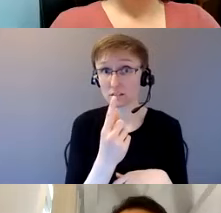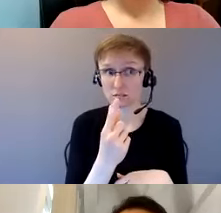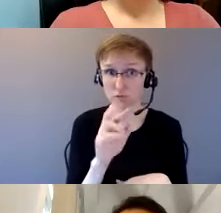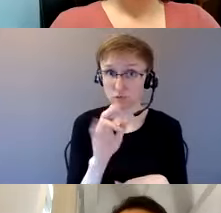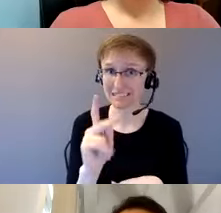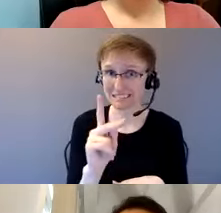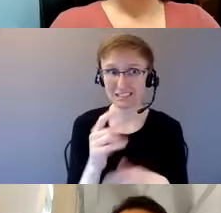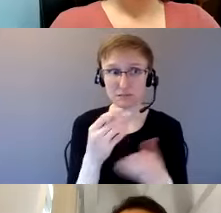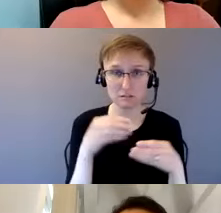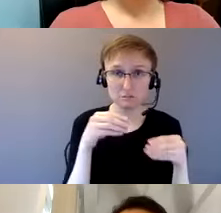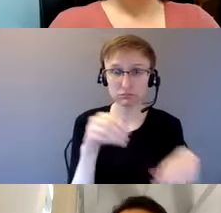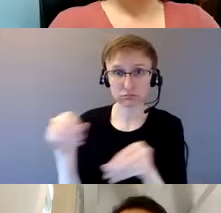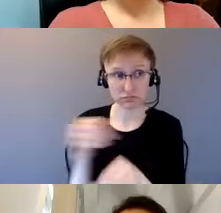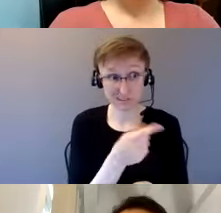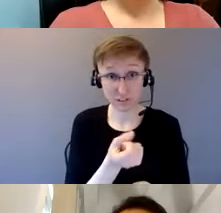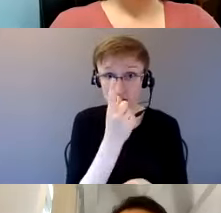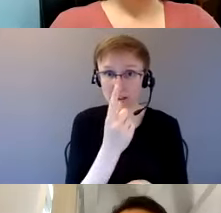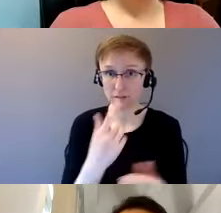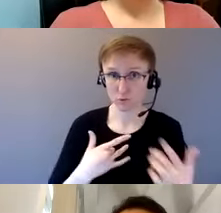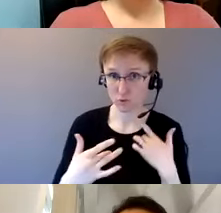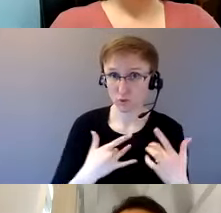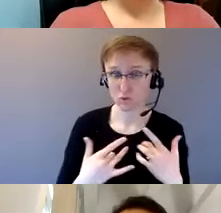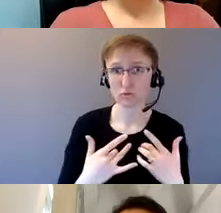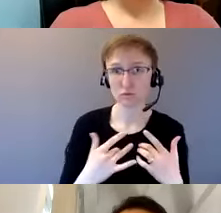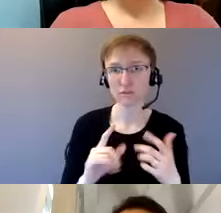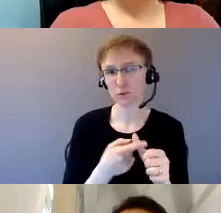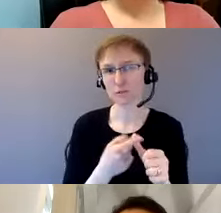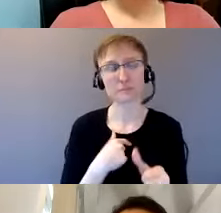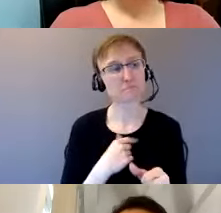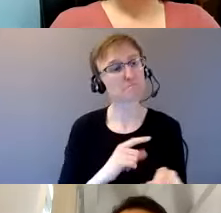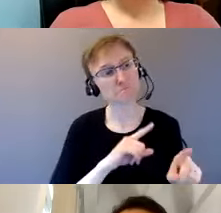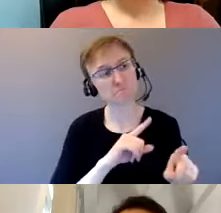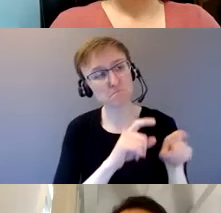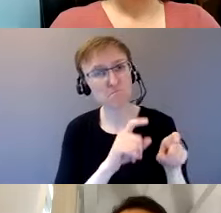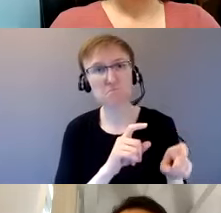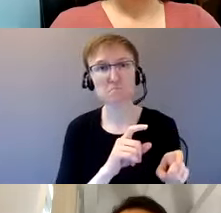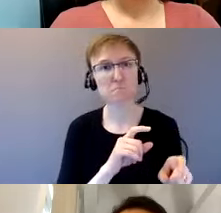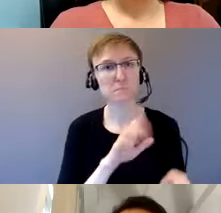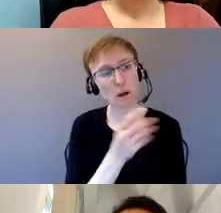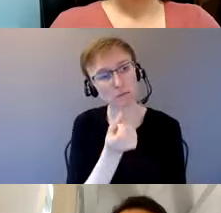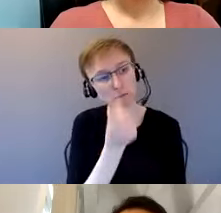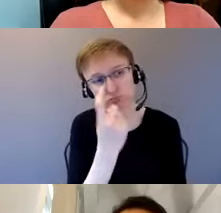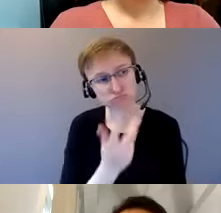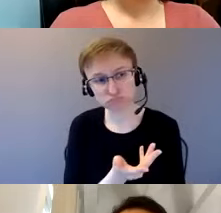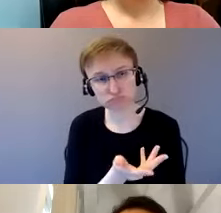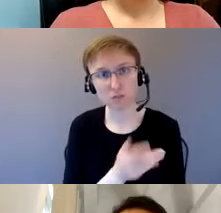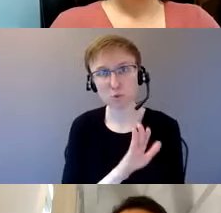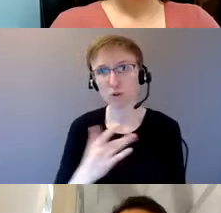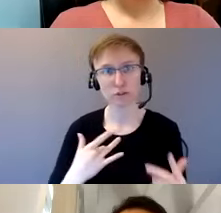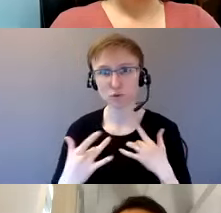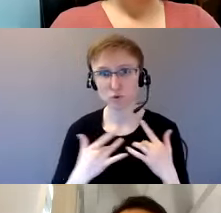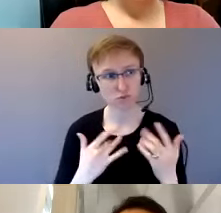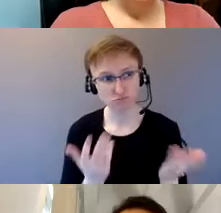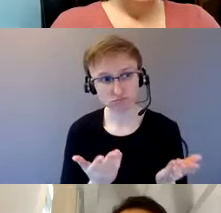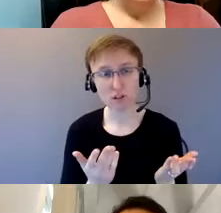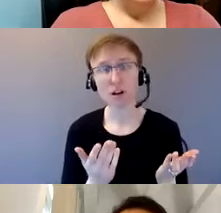some engagement and conversation about is what is your understanding first of the scenario? What are your concerns? I would do that